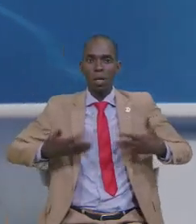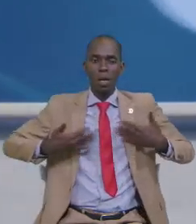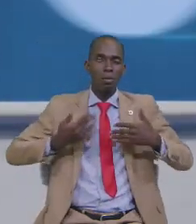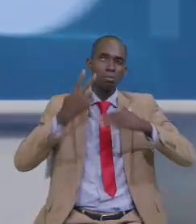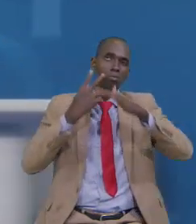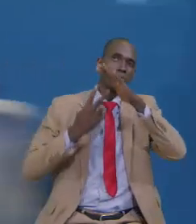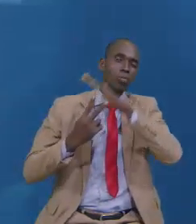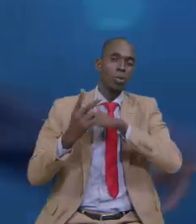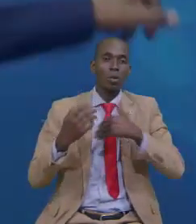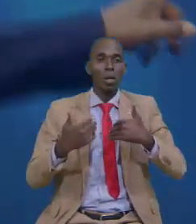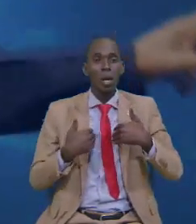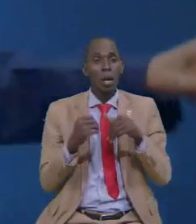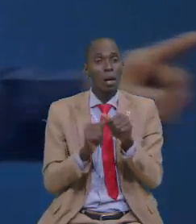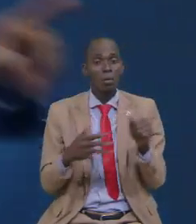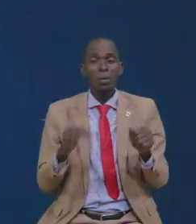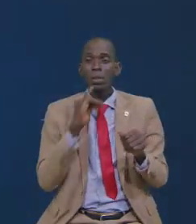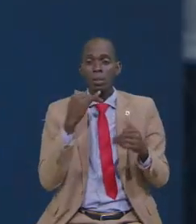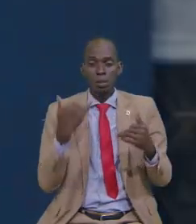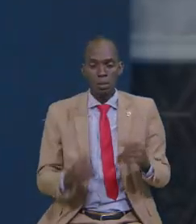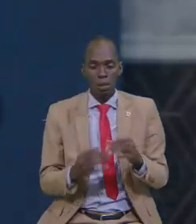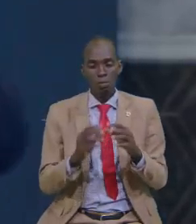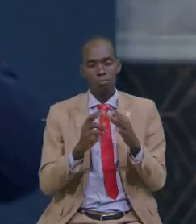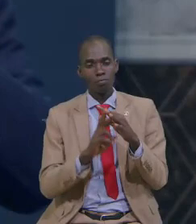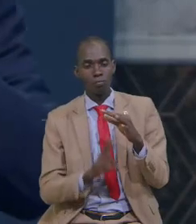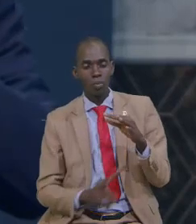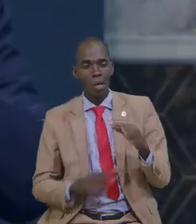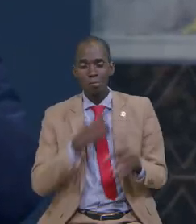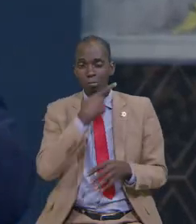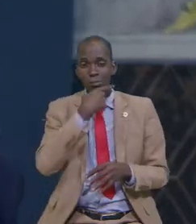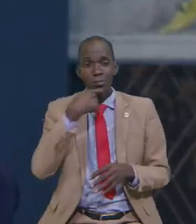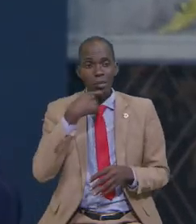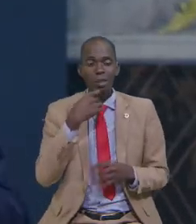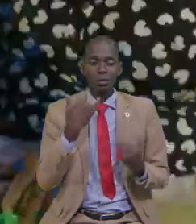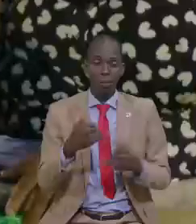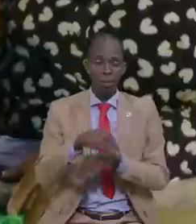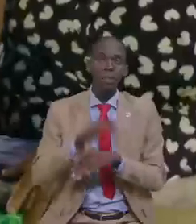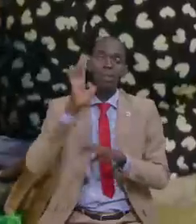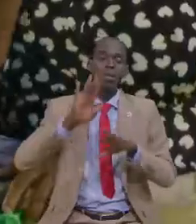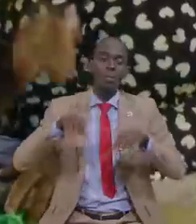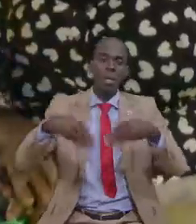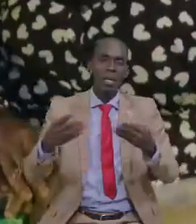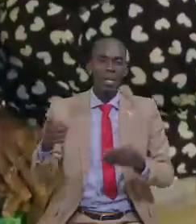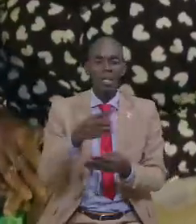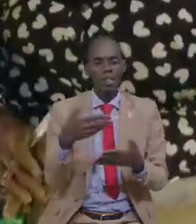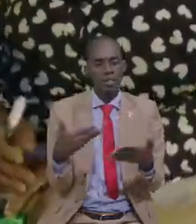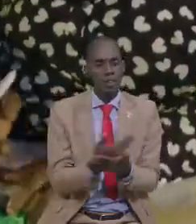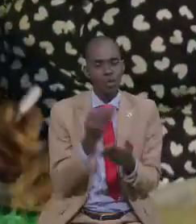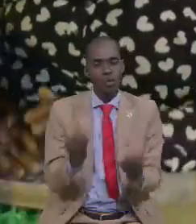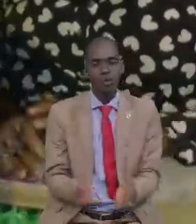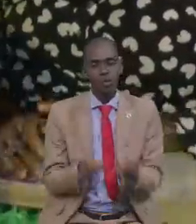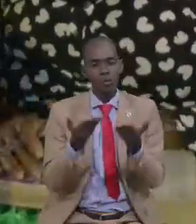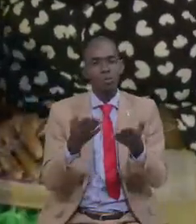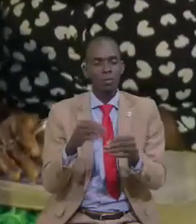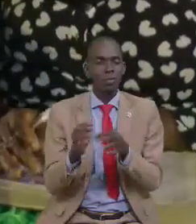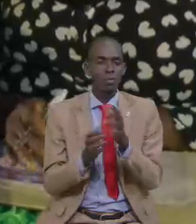have, everything is drained up, tonight it will give you a new supply. It says, who redeemeth